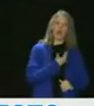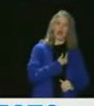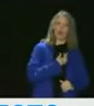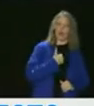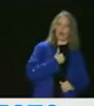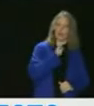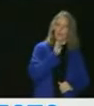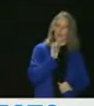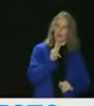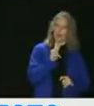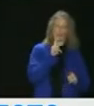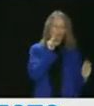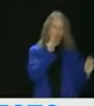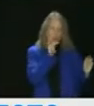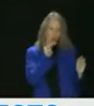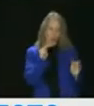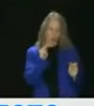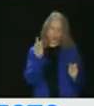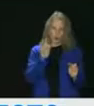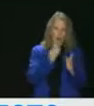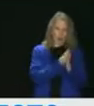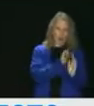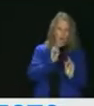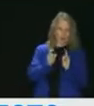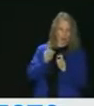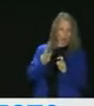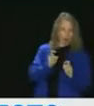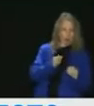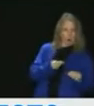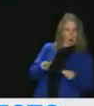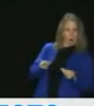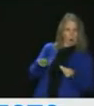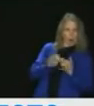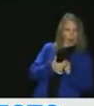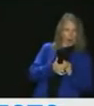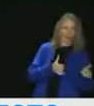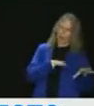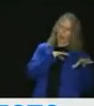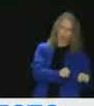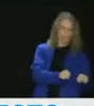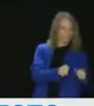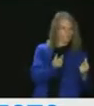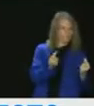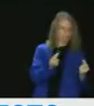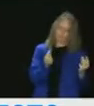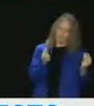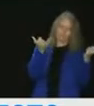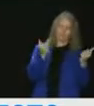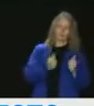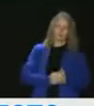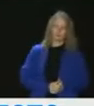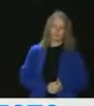monitoring financial activity very closely and taking action as necessary.